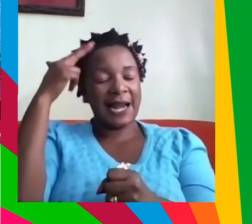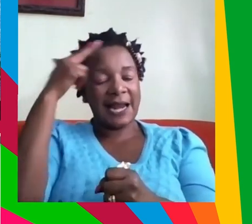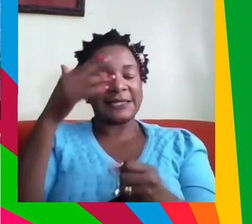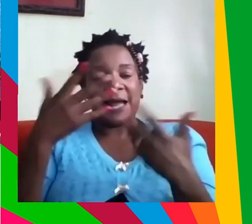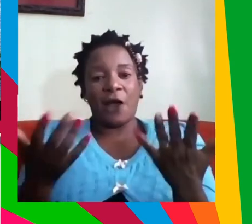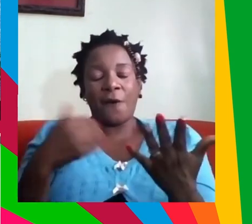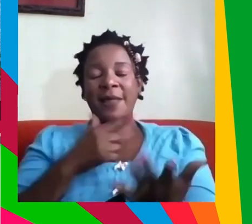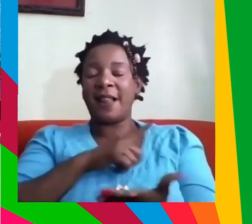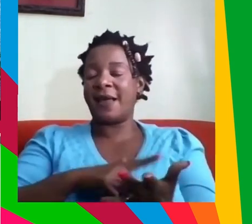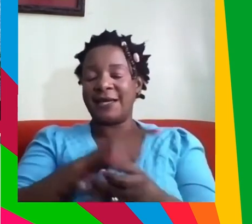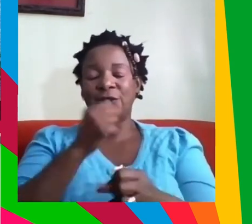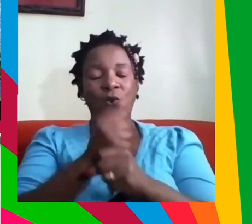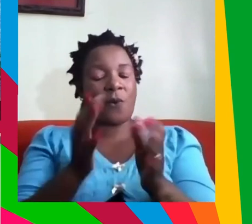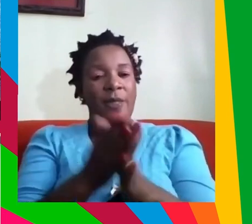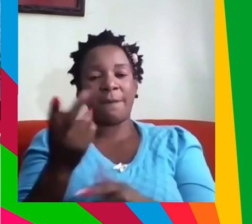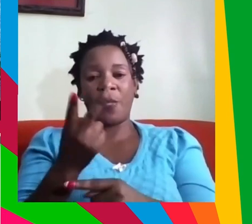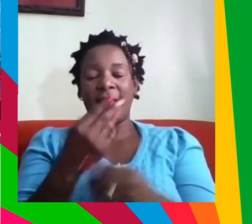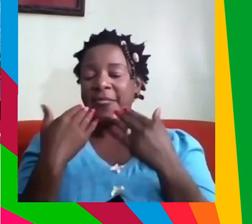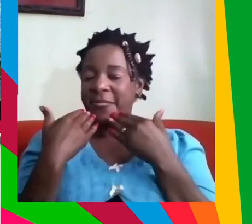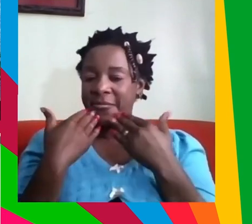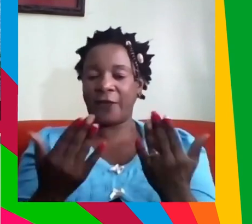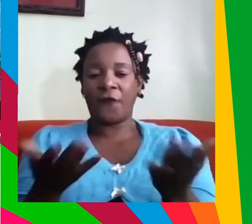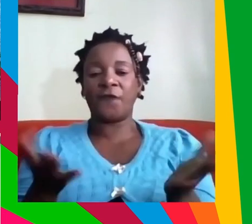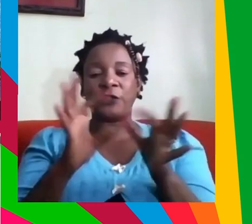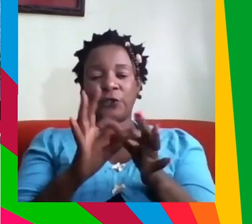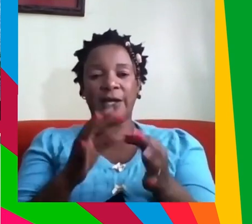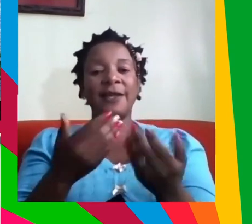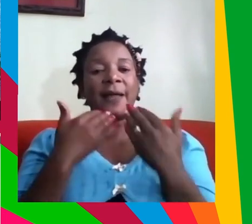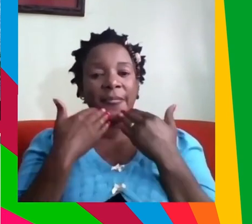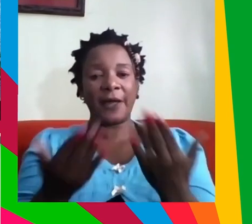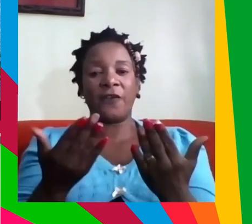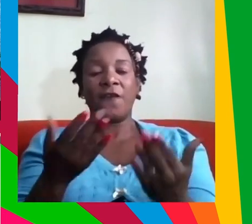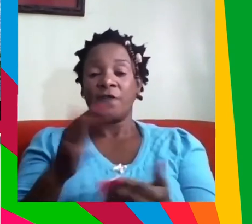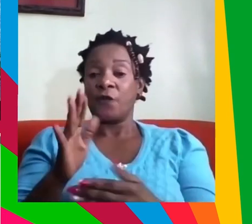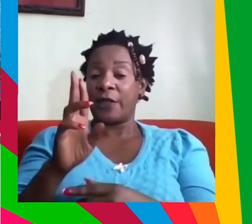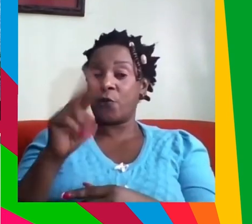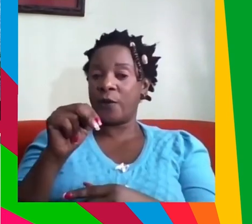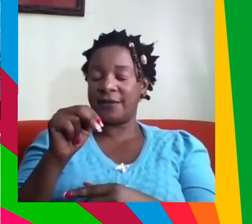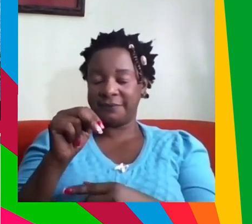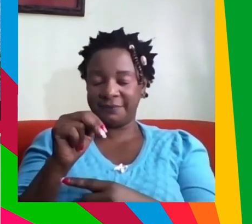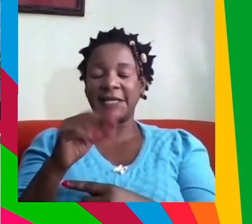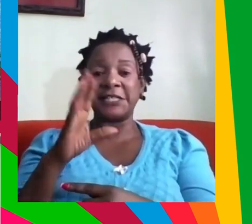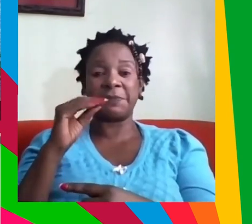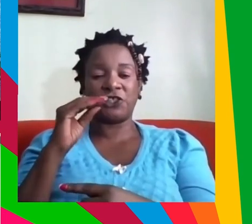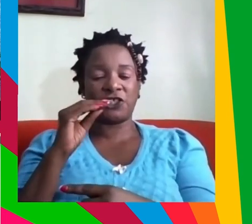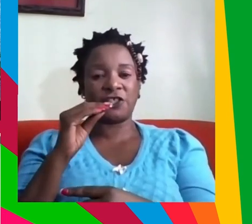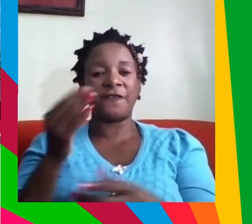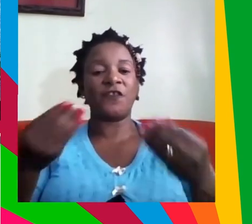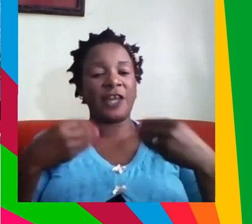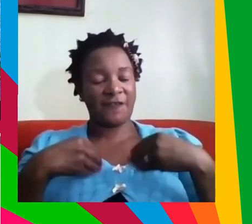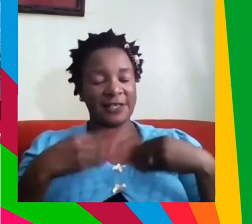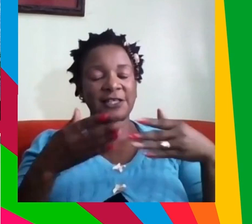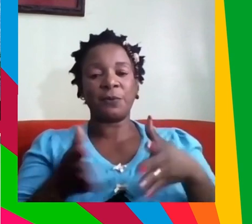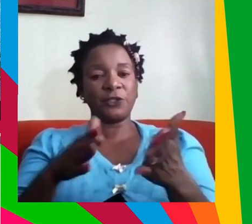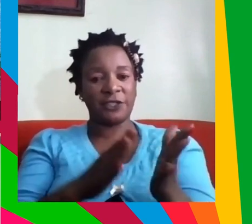with you both. So thank you. Thank you for being part of this. And thank you for the UN, to the UN SDGs. Thank you for giving us that framework.